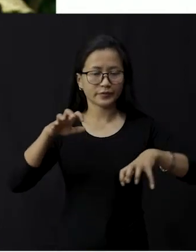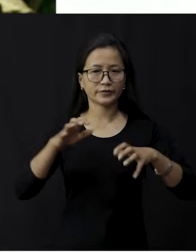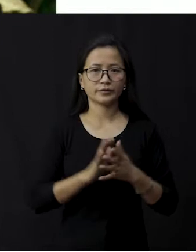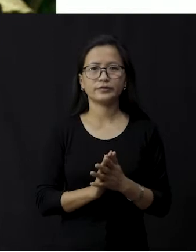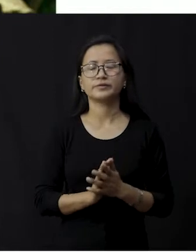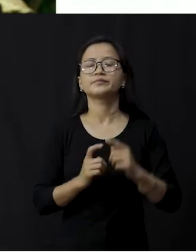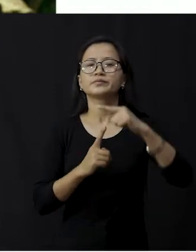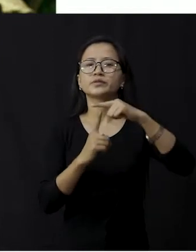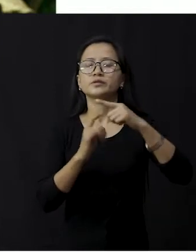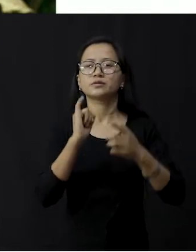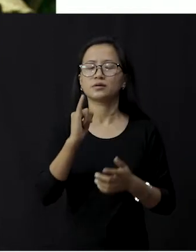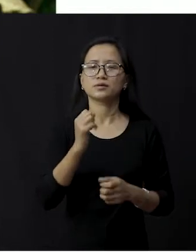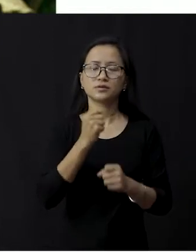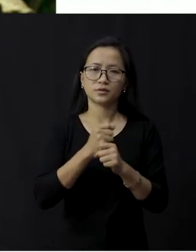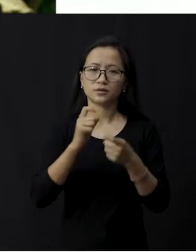spelling